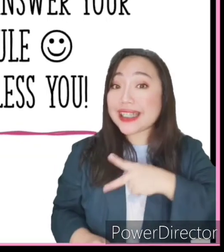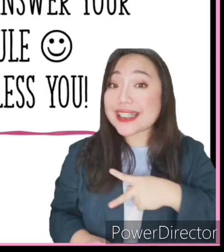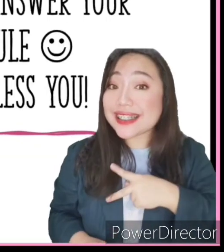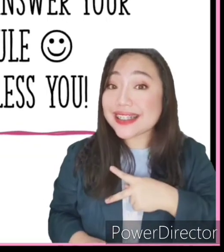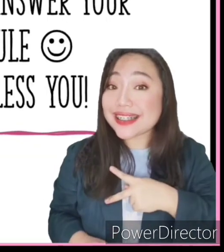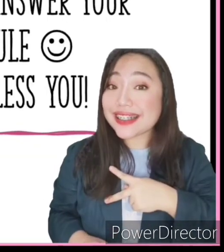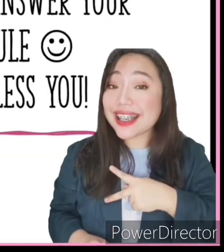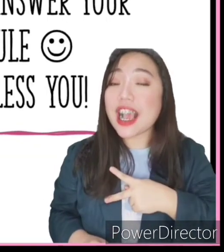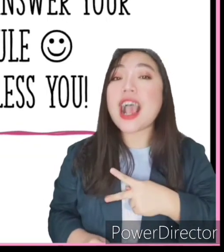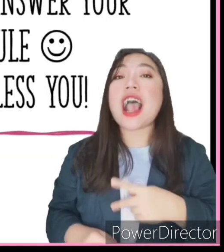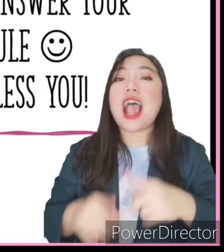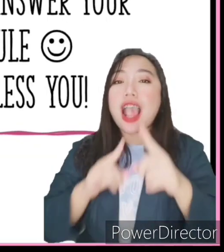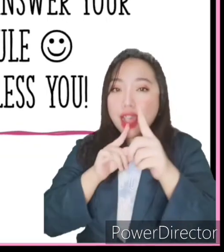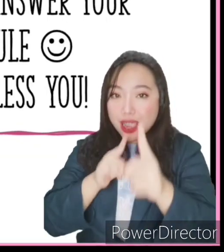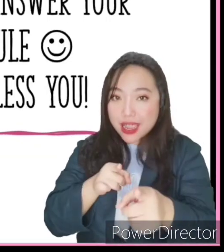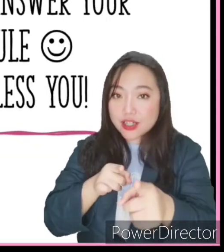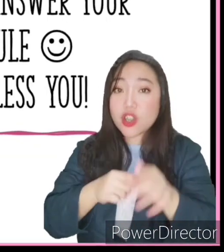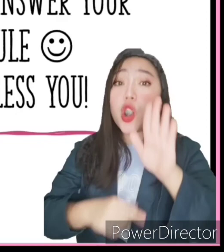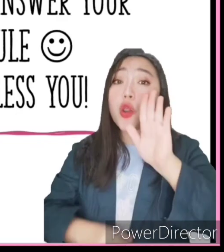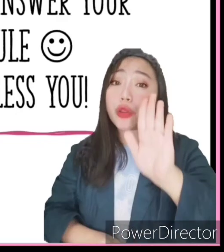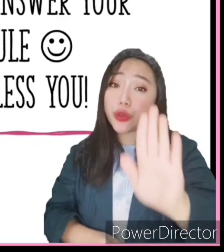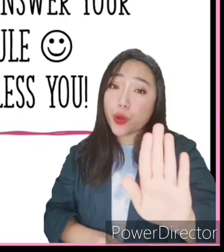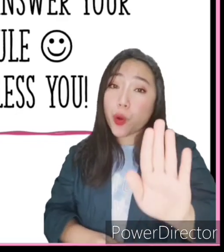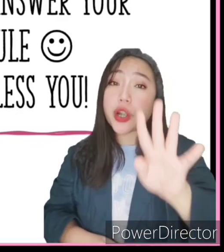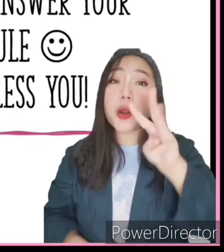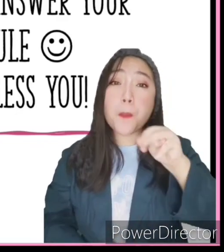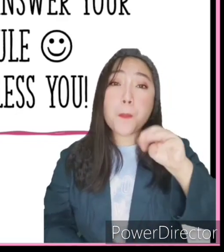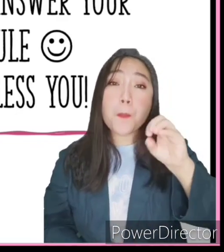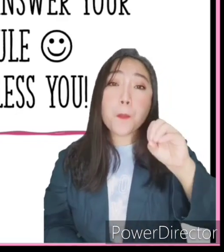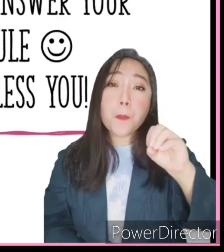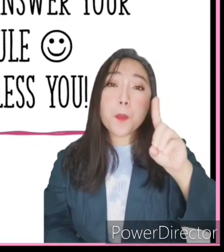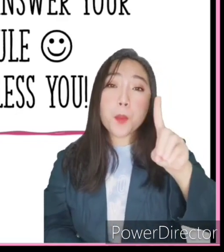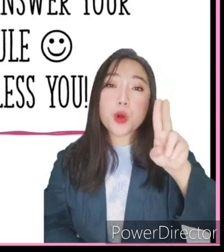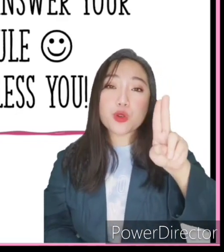module. Please answer your module.